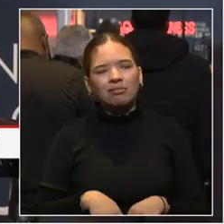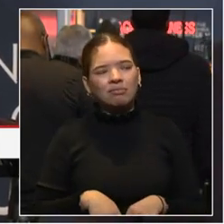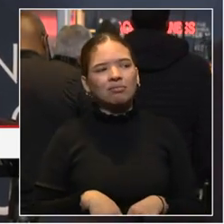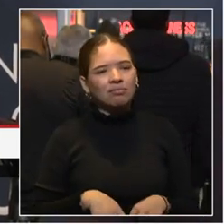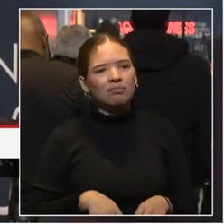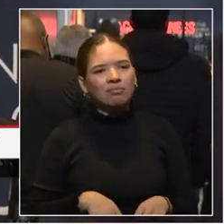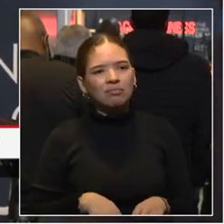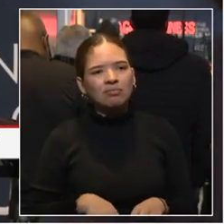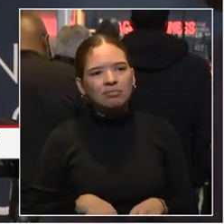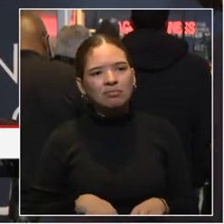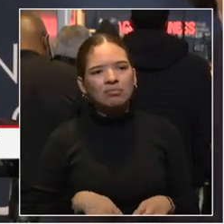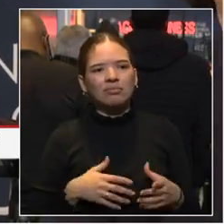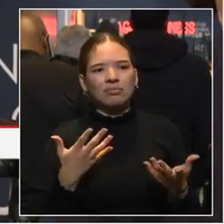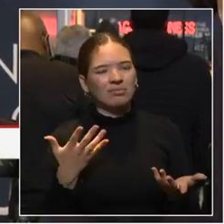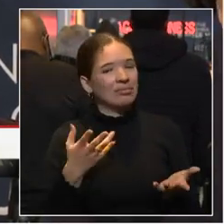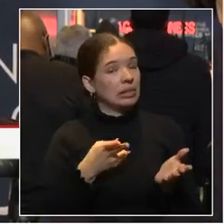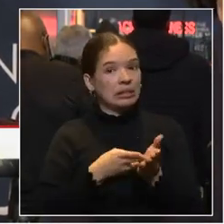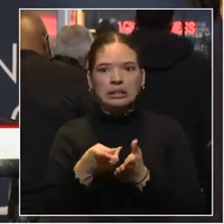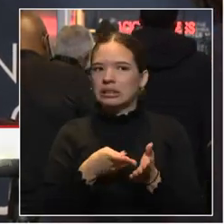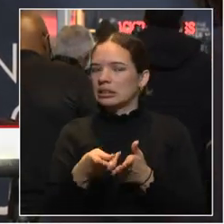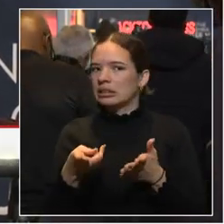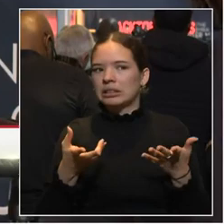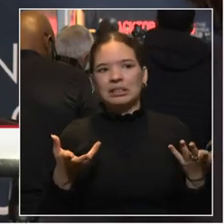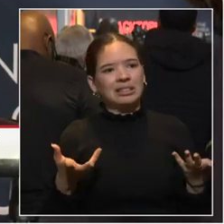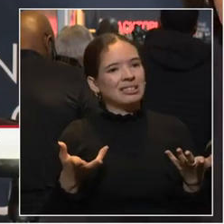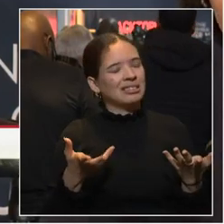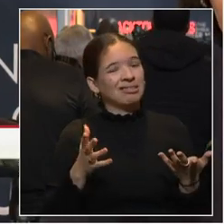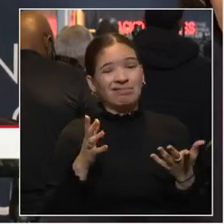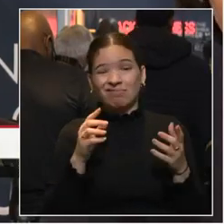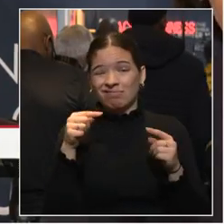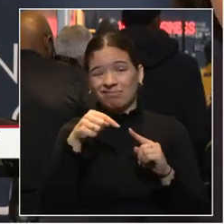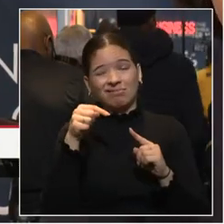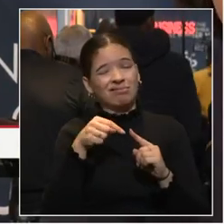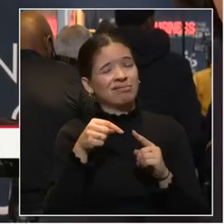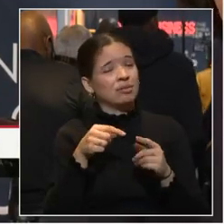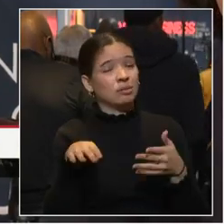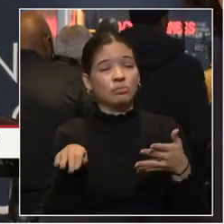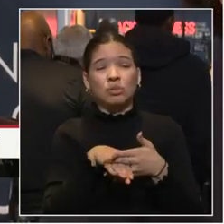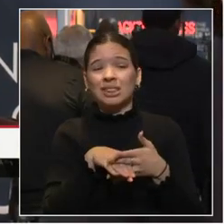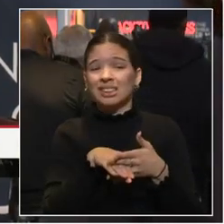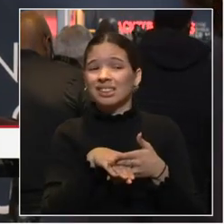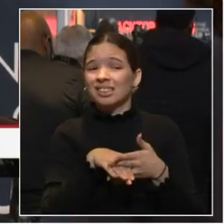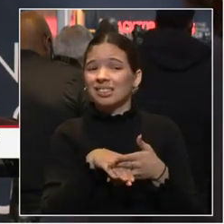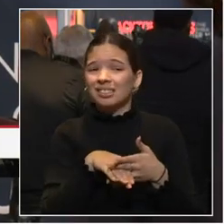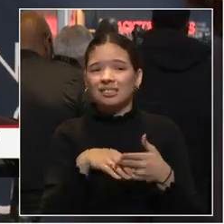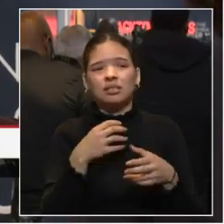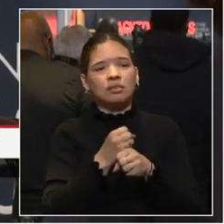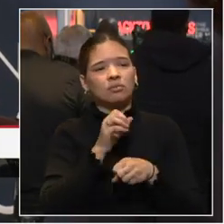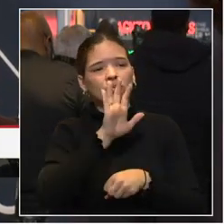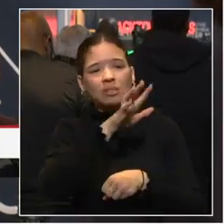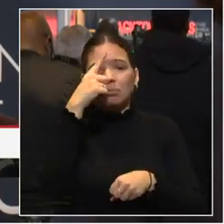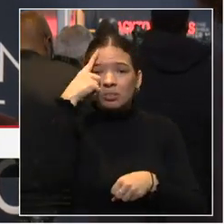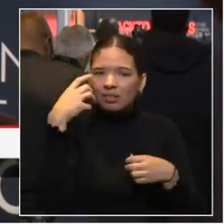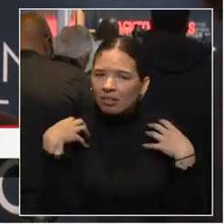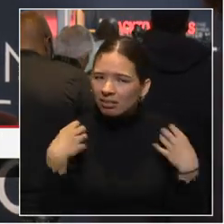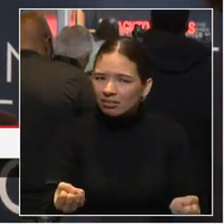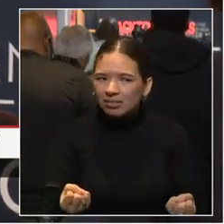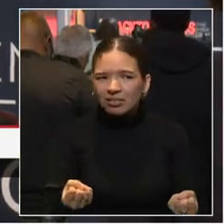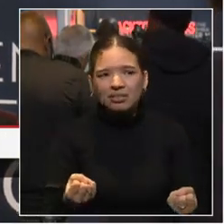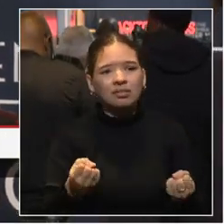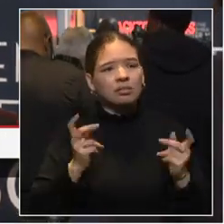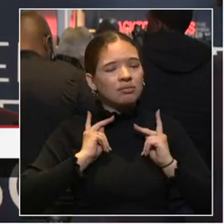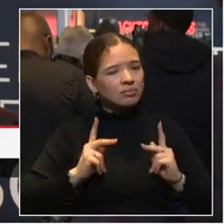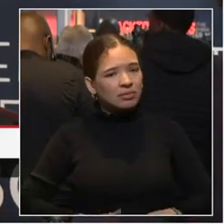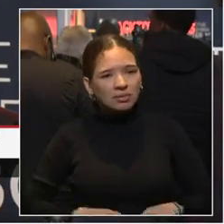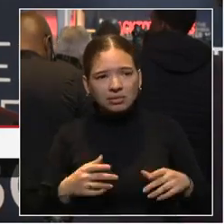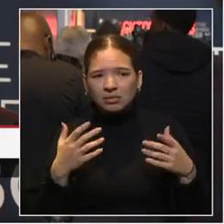think honestly, like, taking a break, taking your rest when you need it, taking your time for your mental health, your physical health, all of that is going to play a